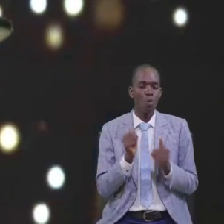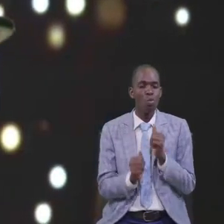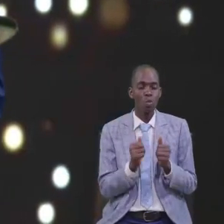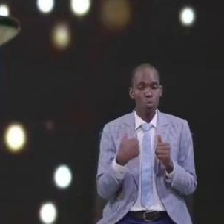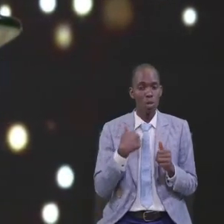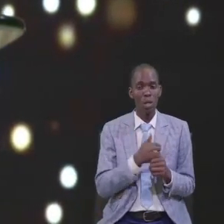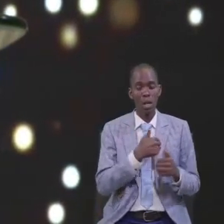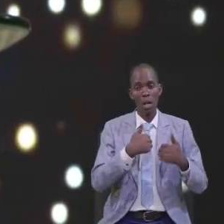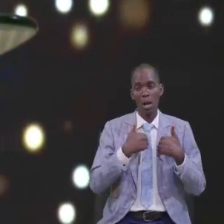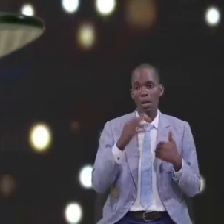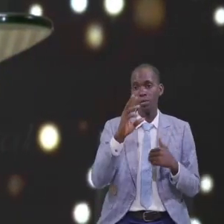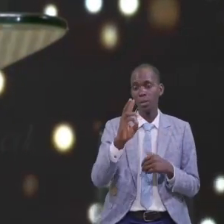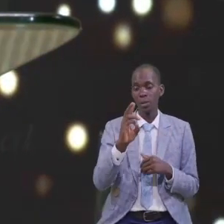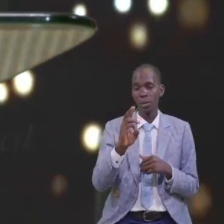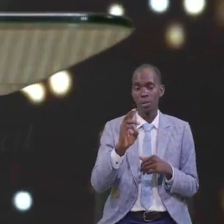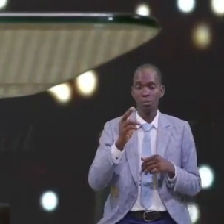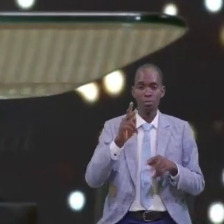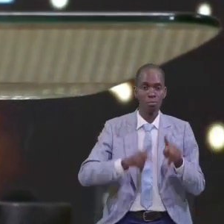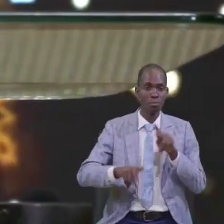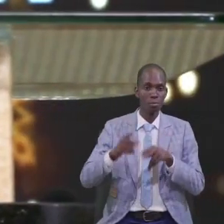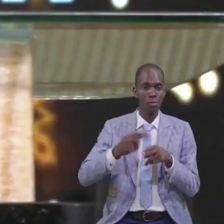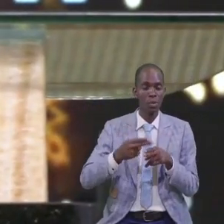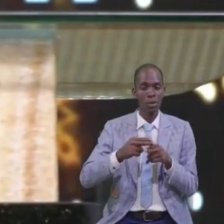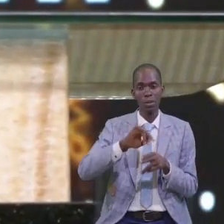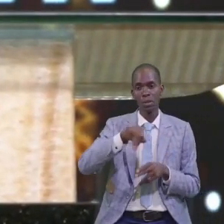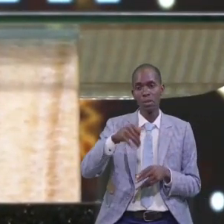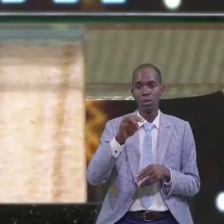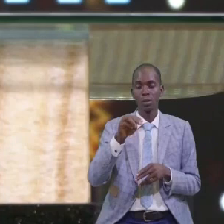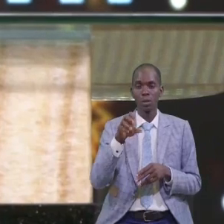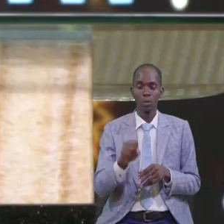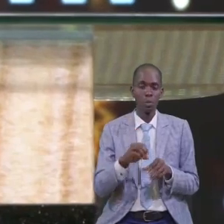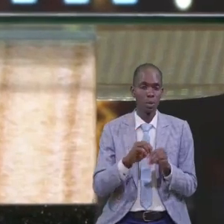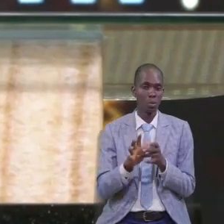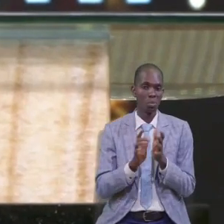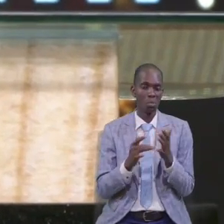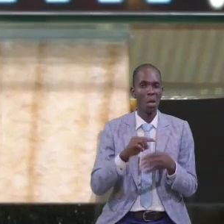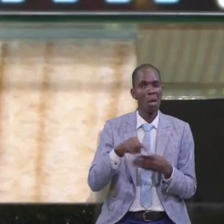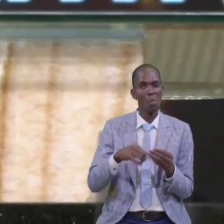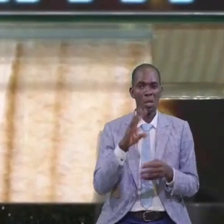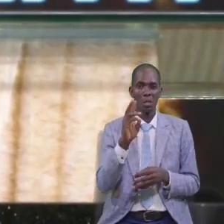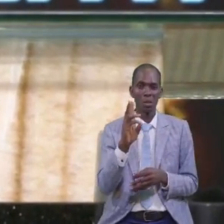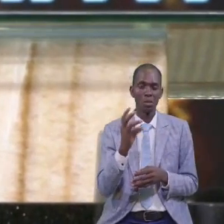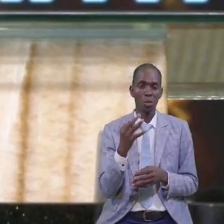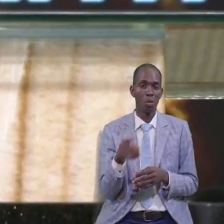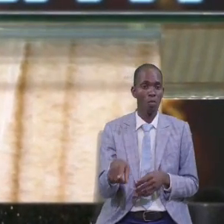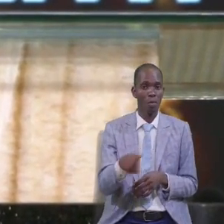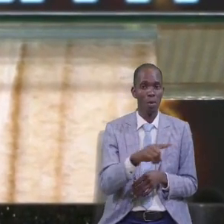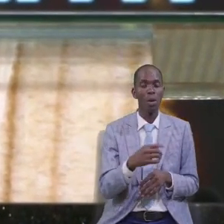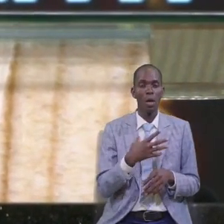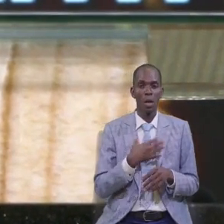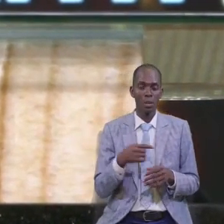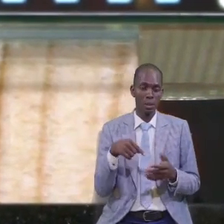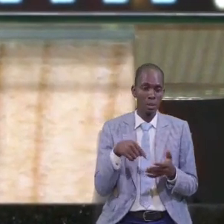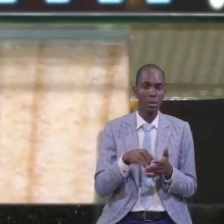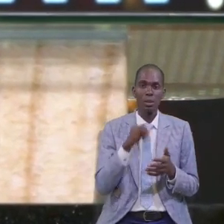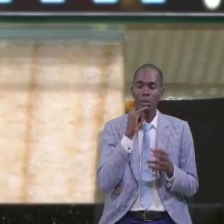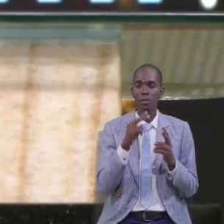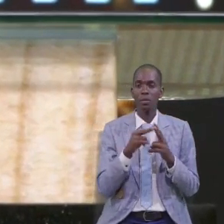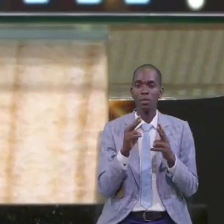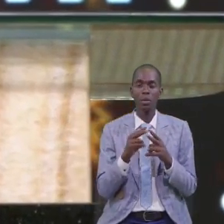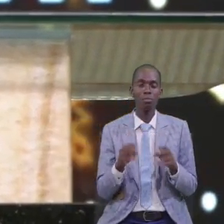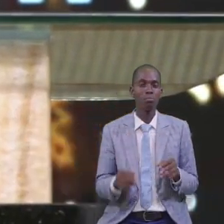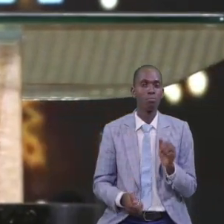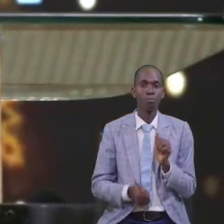this, the James that we know, very popular, John and James, James and John. Those are